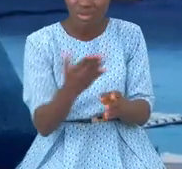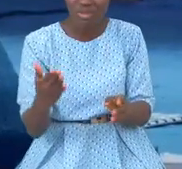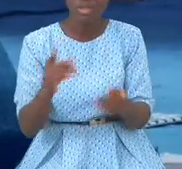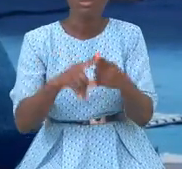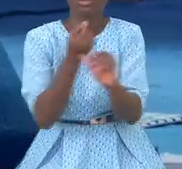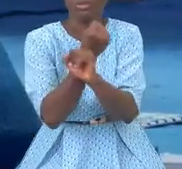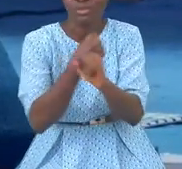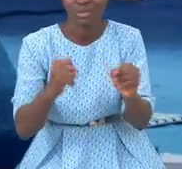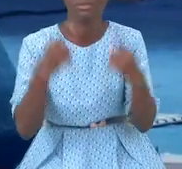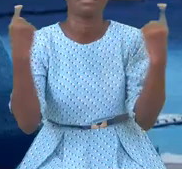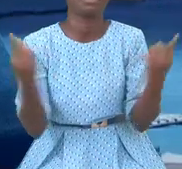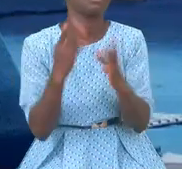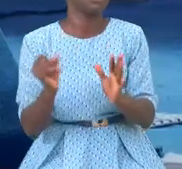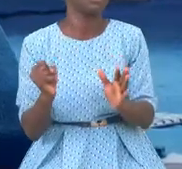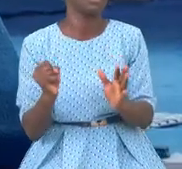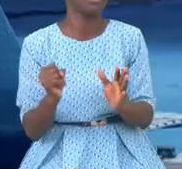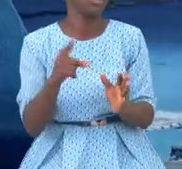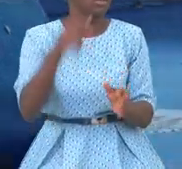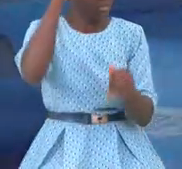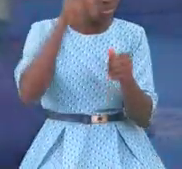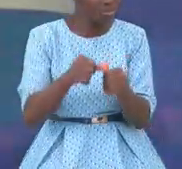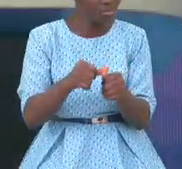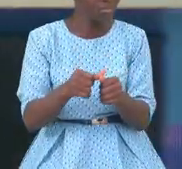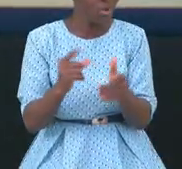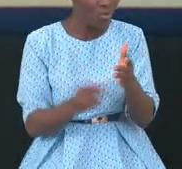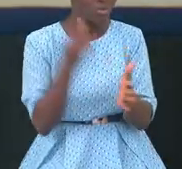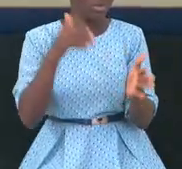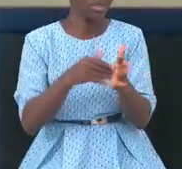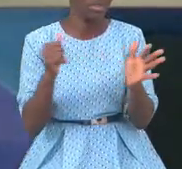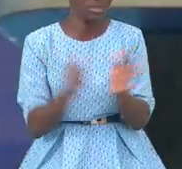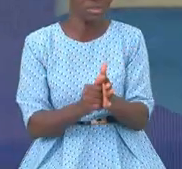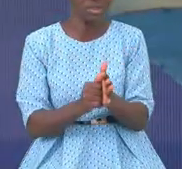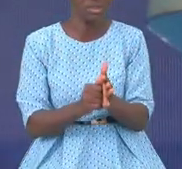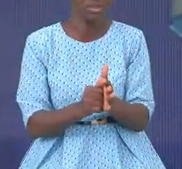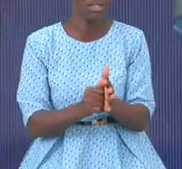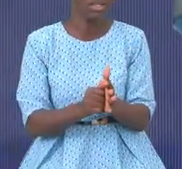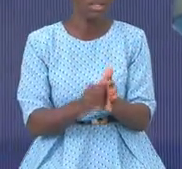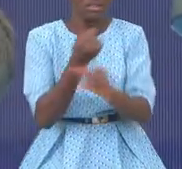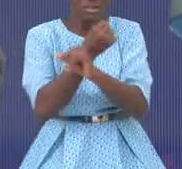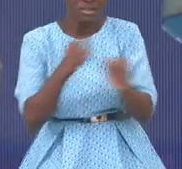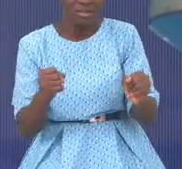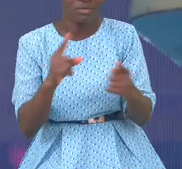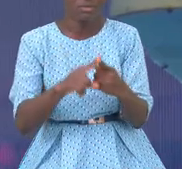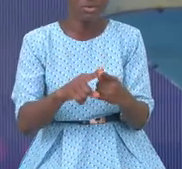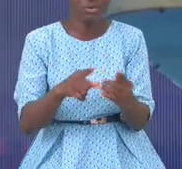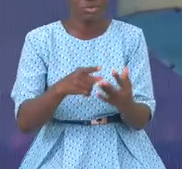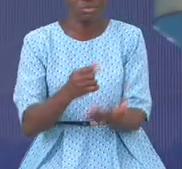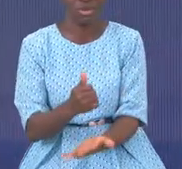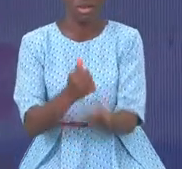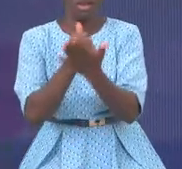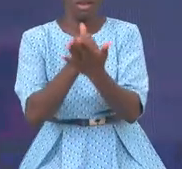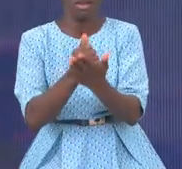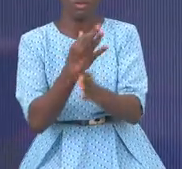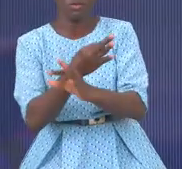word save. To save, to rescue. To save, to transform. To